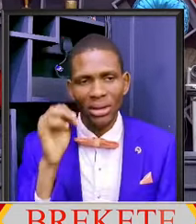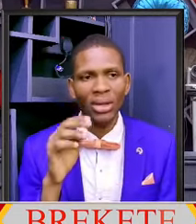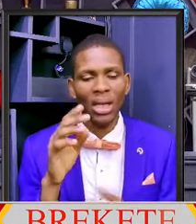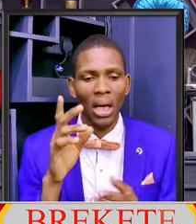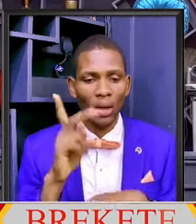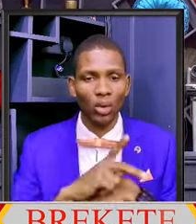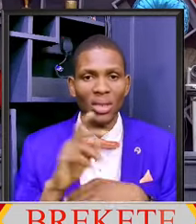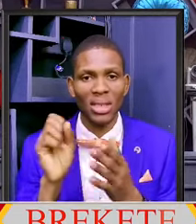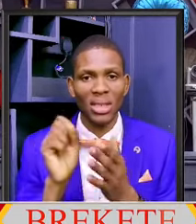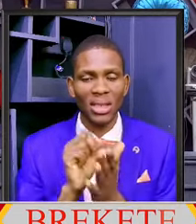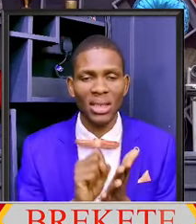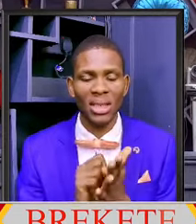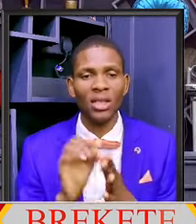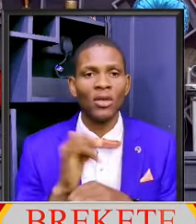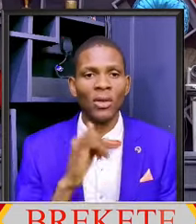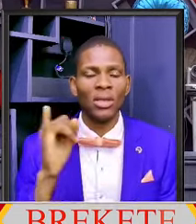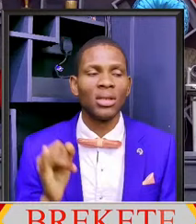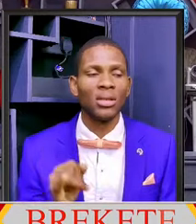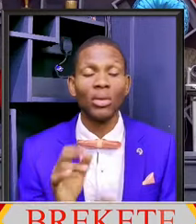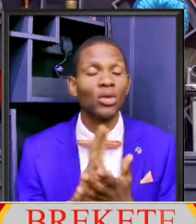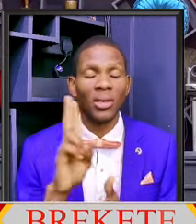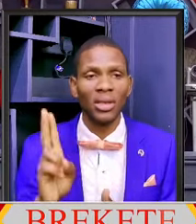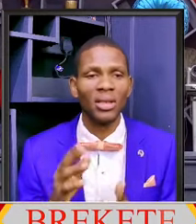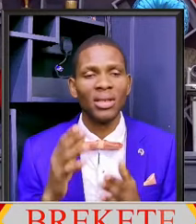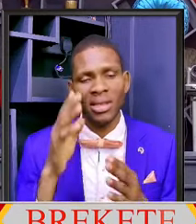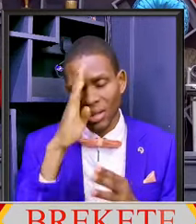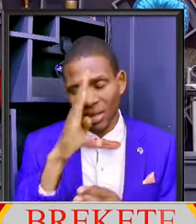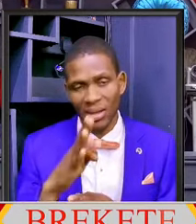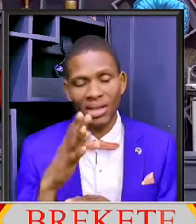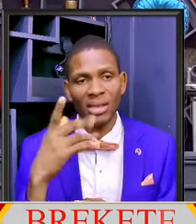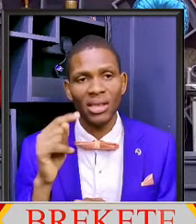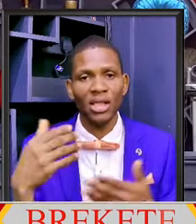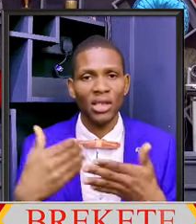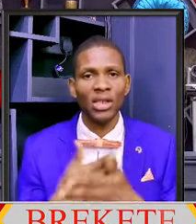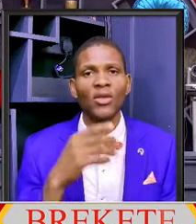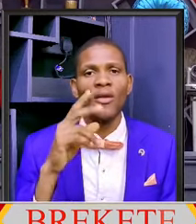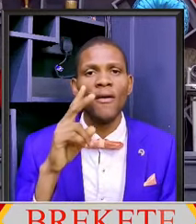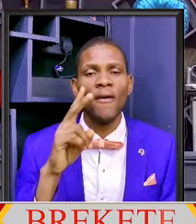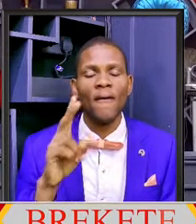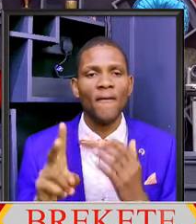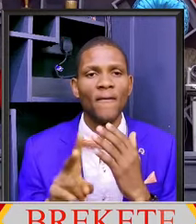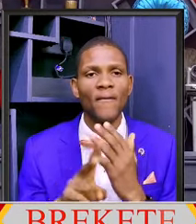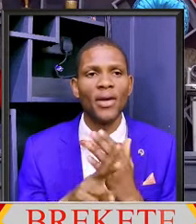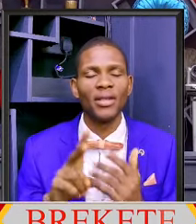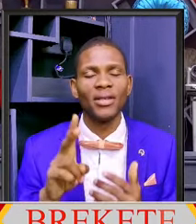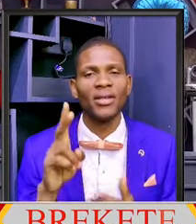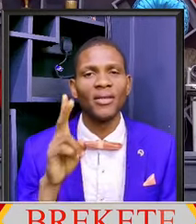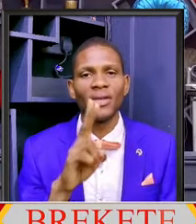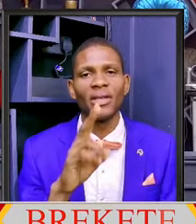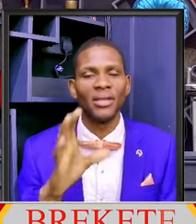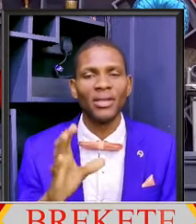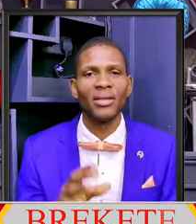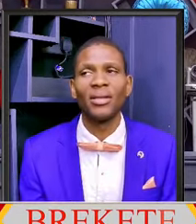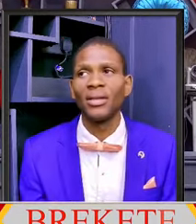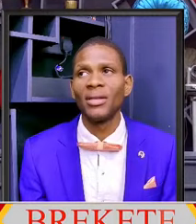you very much, sir. Thank you. Greet the new rector, the new VC Kasu for me. Okay. Thank